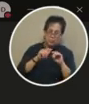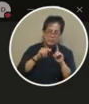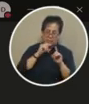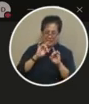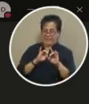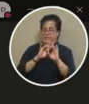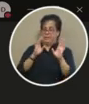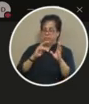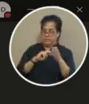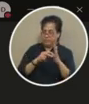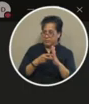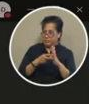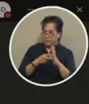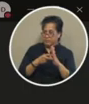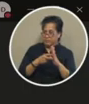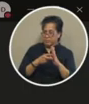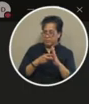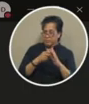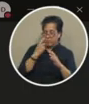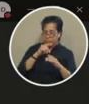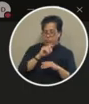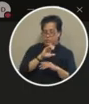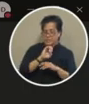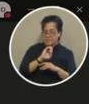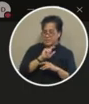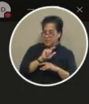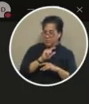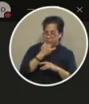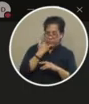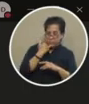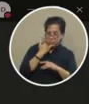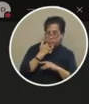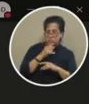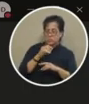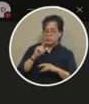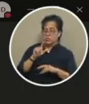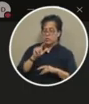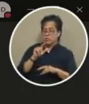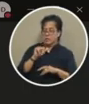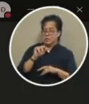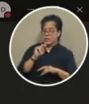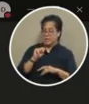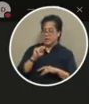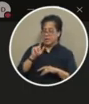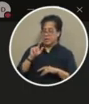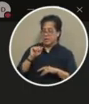in the ordinance in terms of cellular phones or landlines.